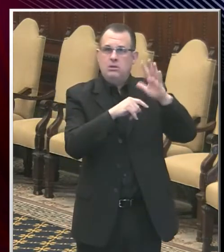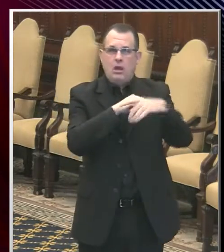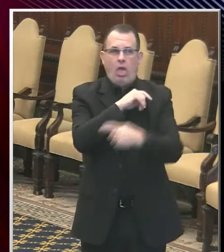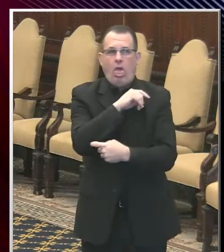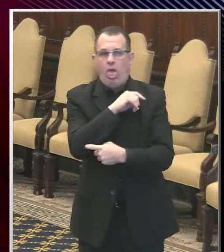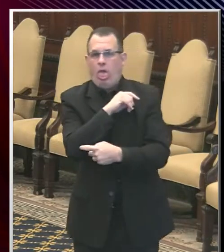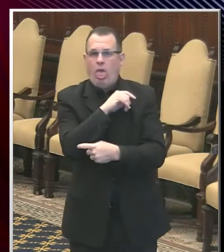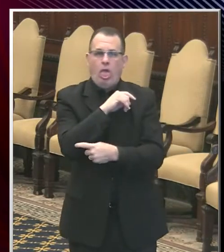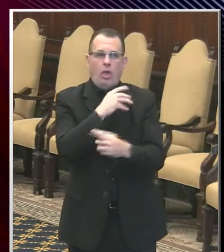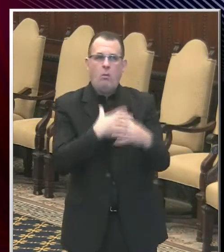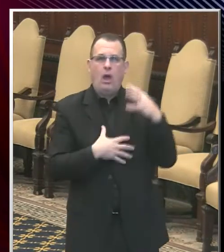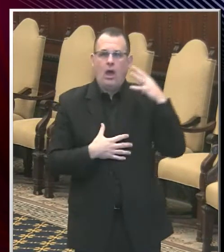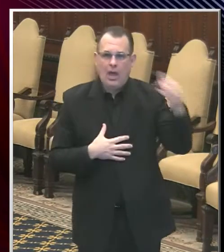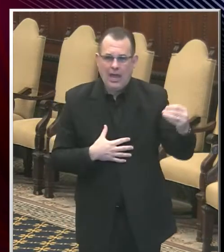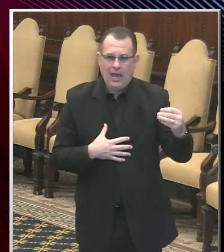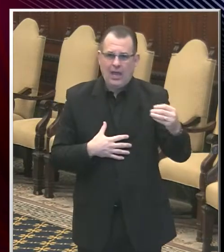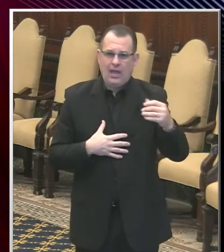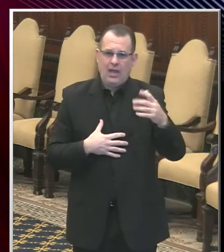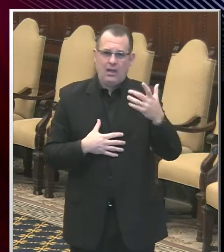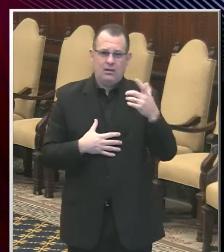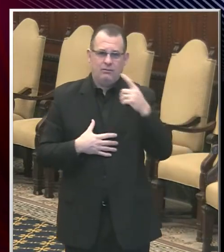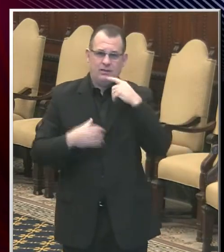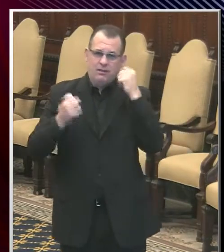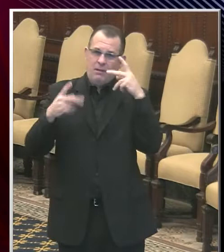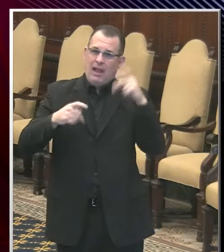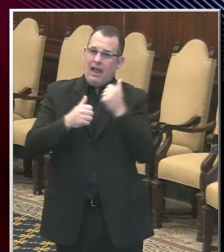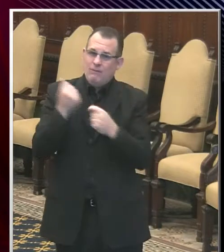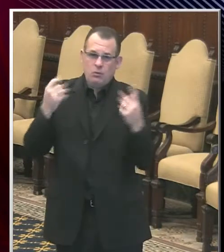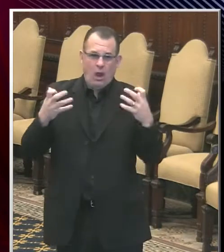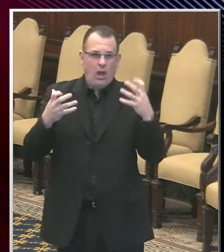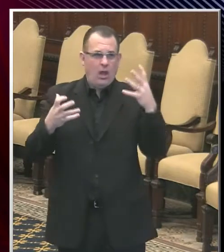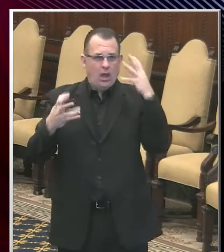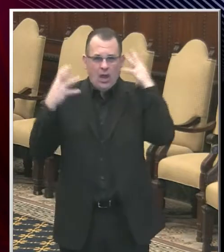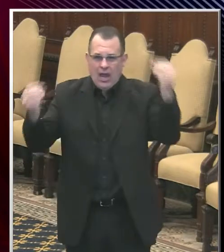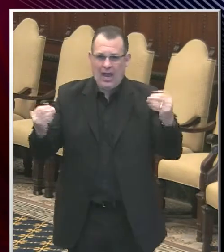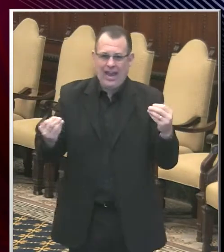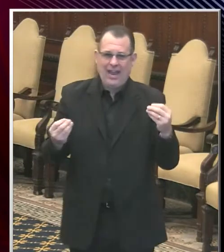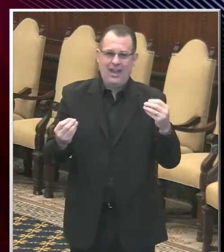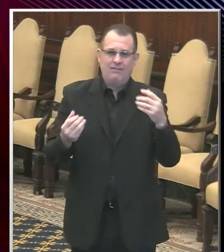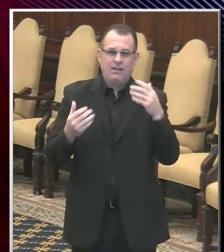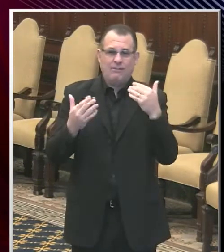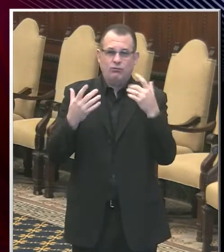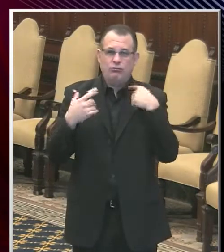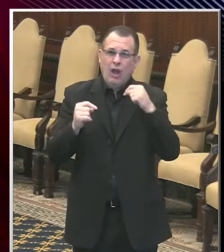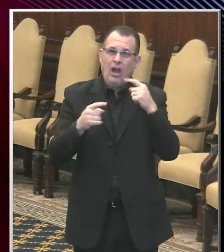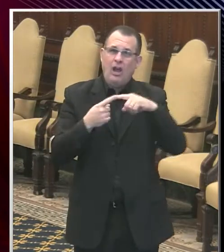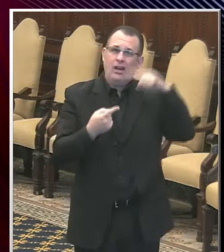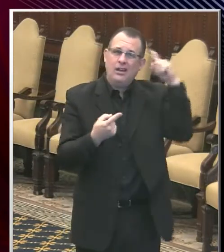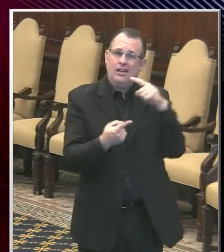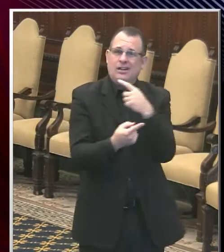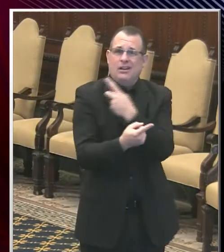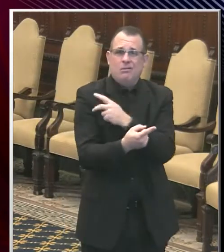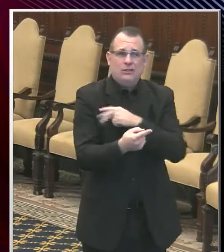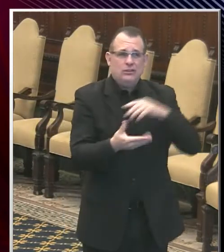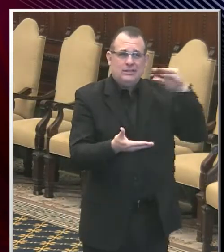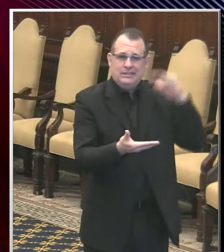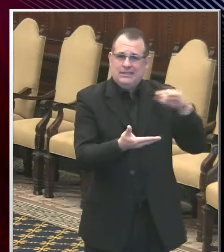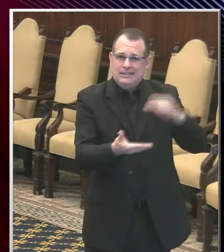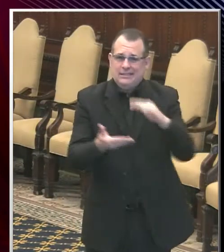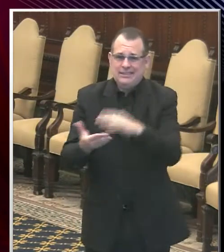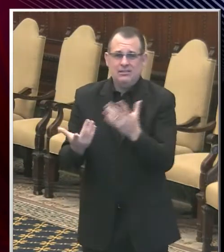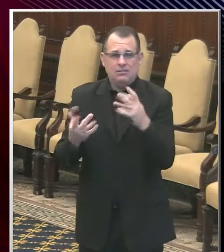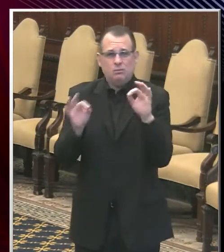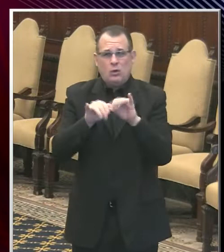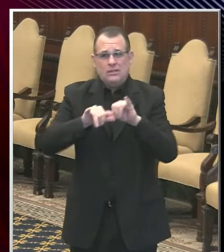that we see every day. Everybody wants those numbers to go down to low numbers so that we can safely reopen our society and reopen our economy.